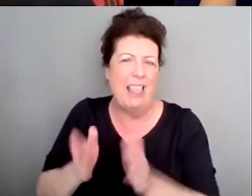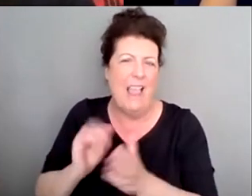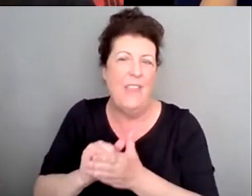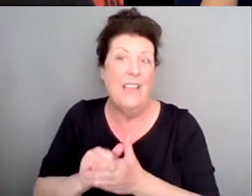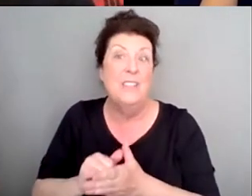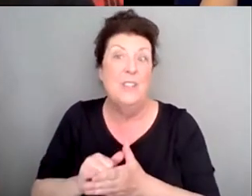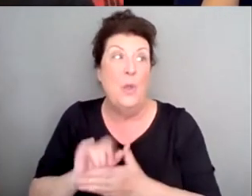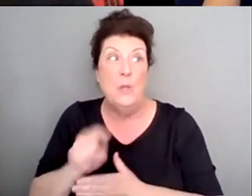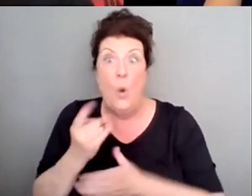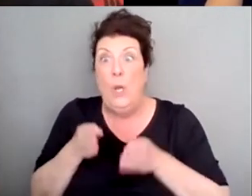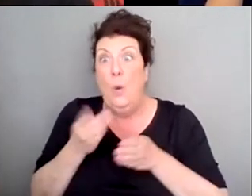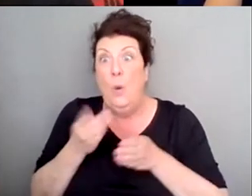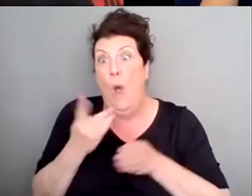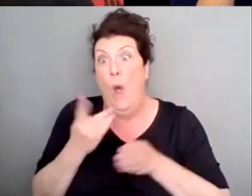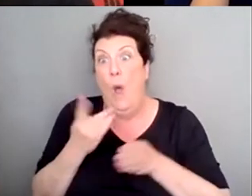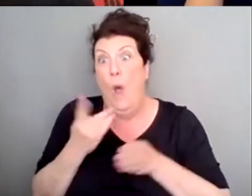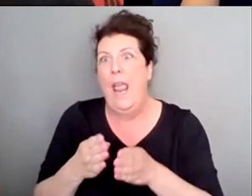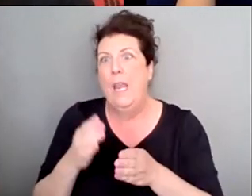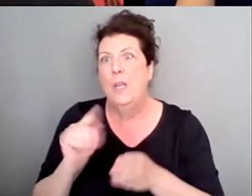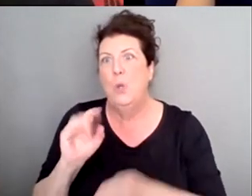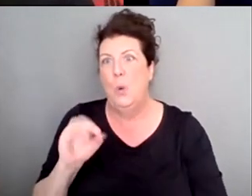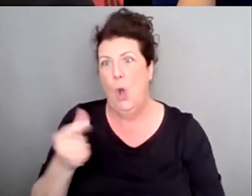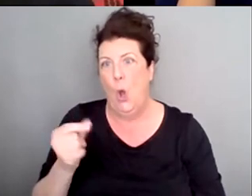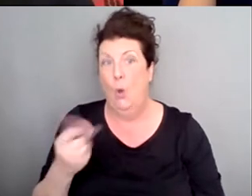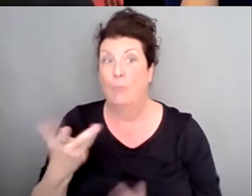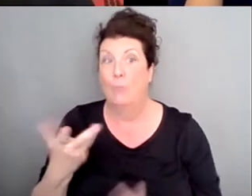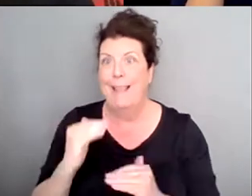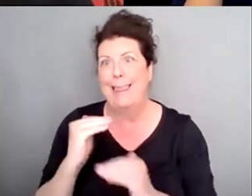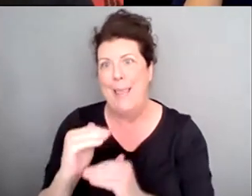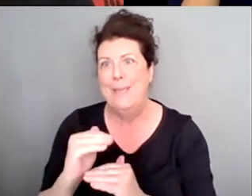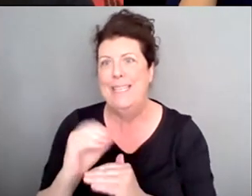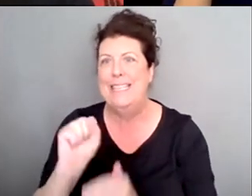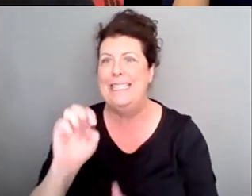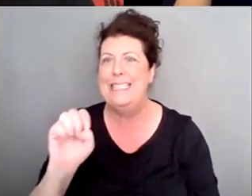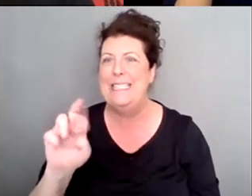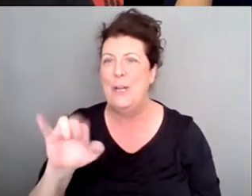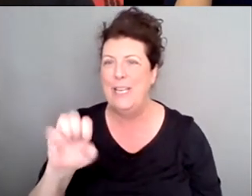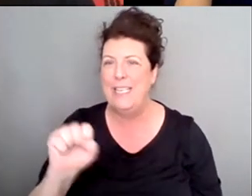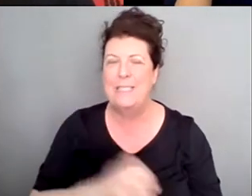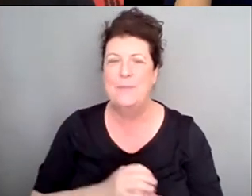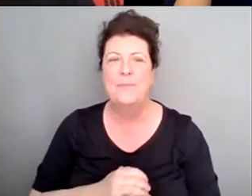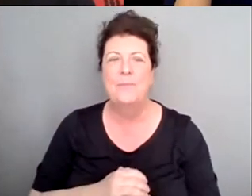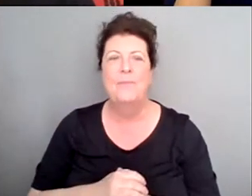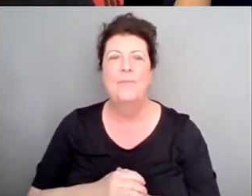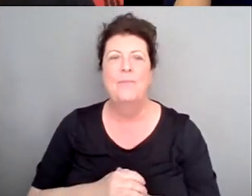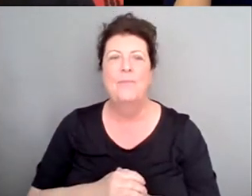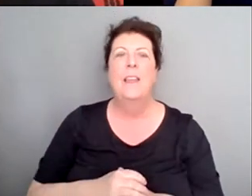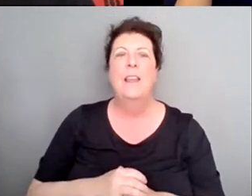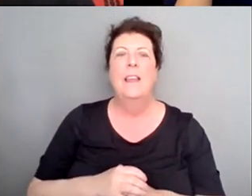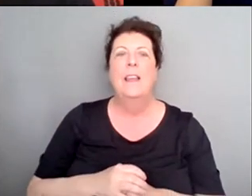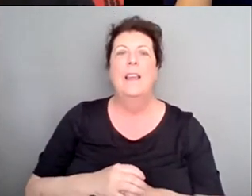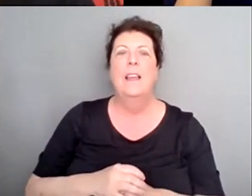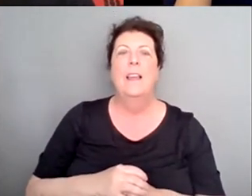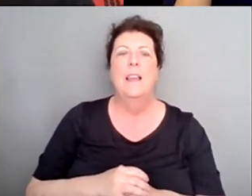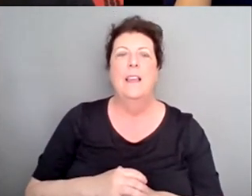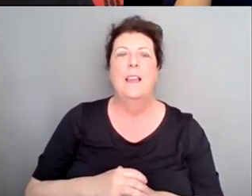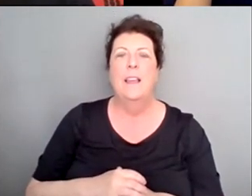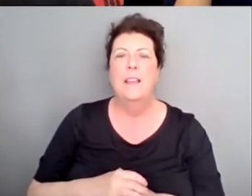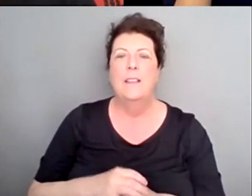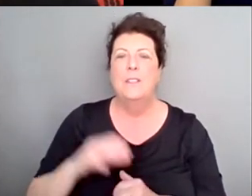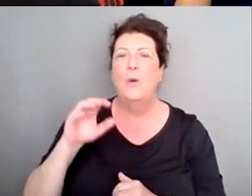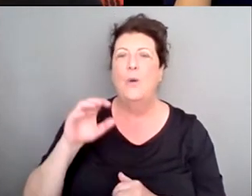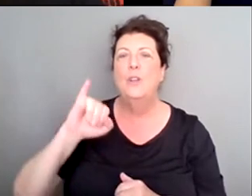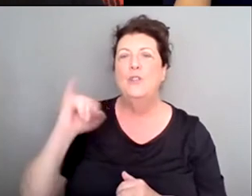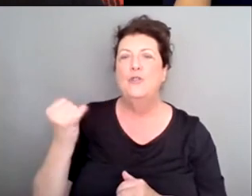series, you know, for sure. I think, I think for, for WandaVision, that's so interesting. And I, I so agree with Brad